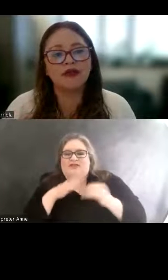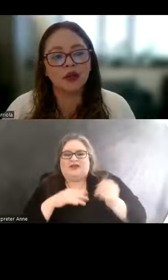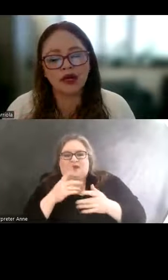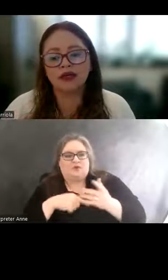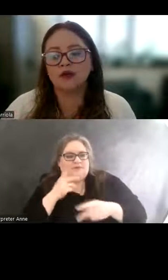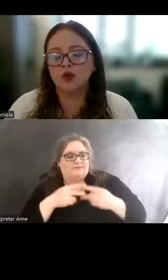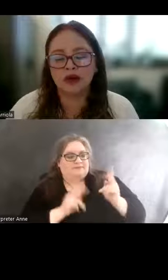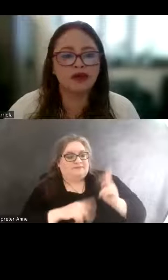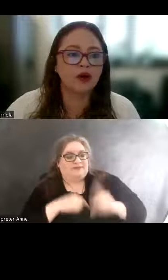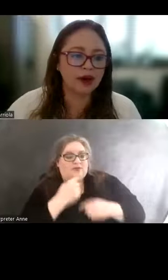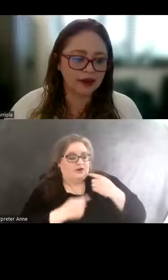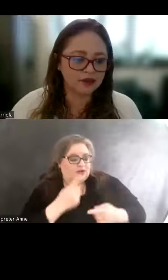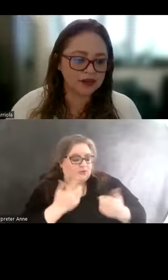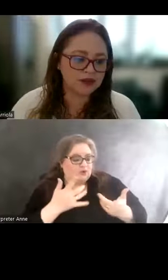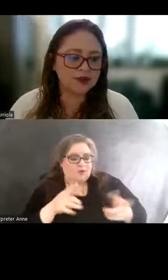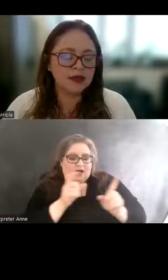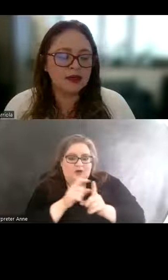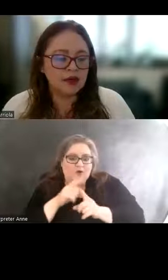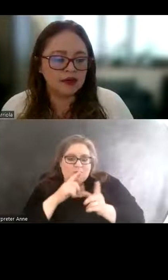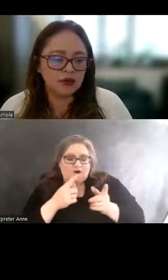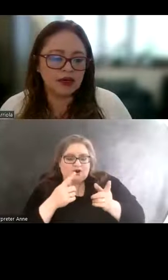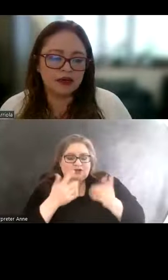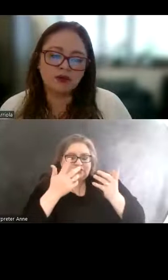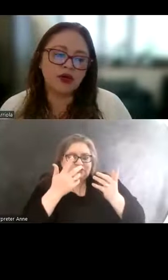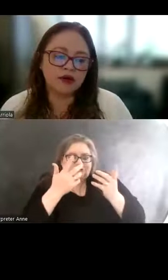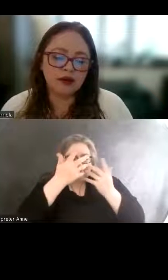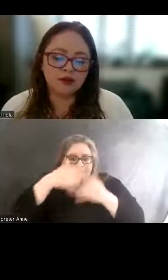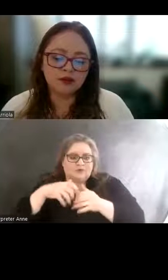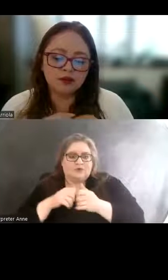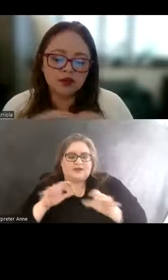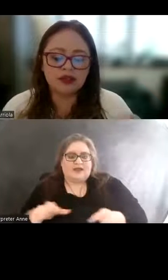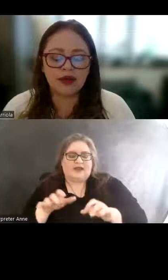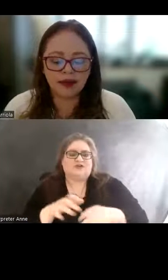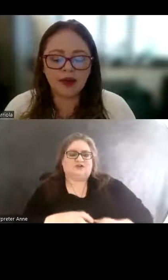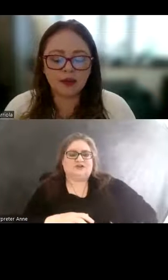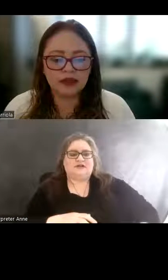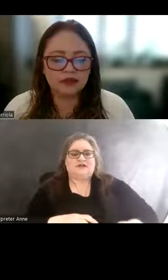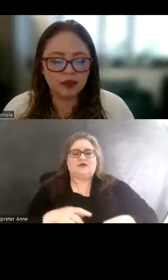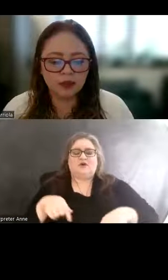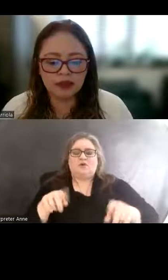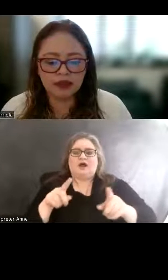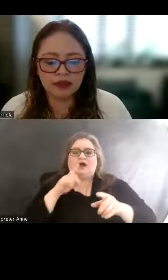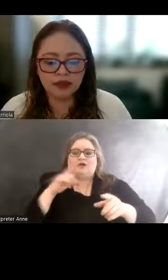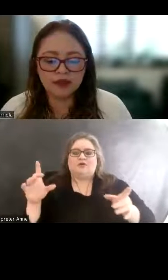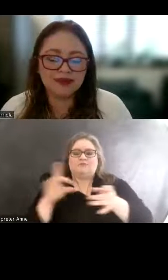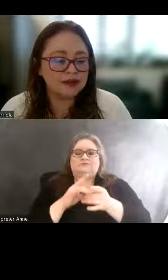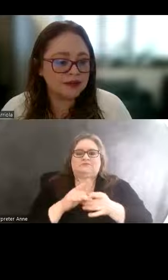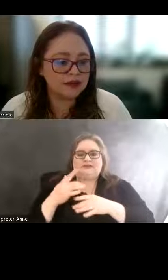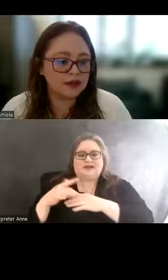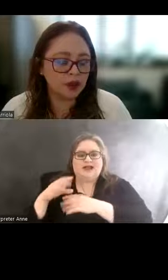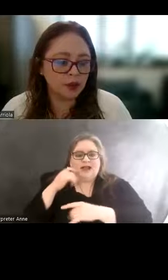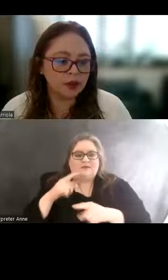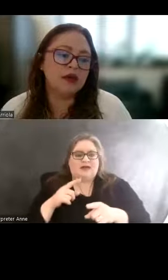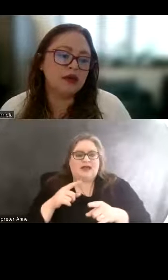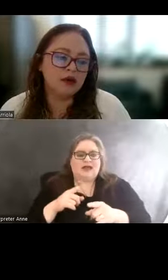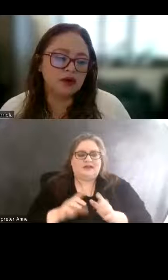words align with our actions as we're kind of bridging that gap and developing resiliency